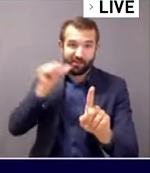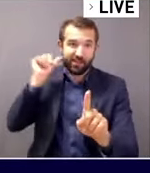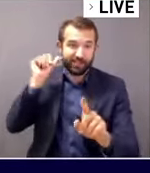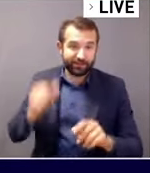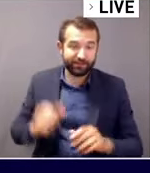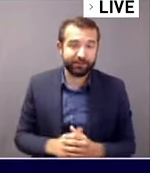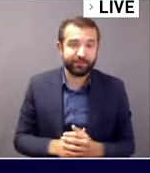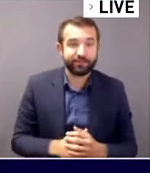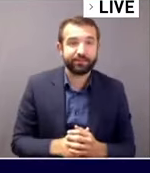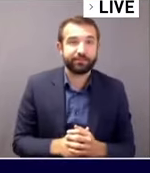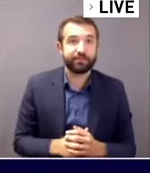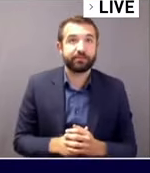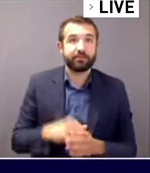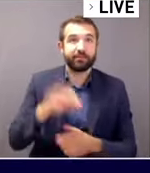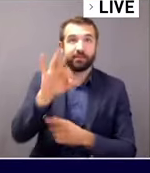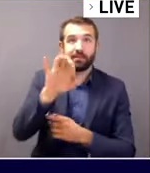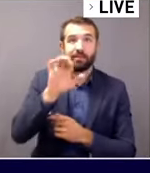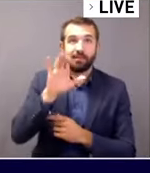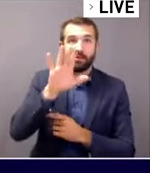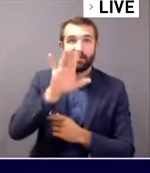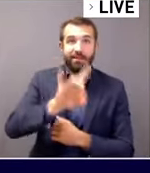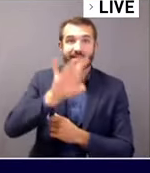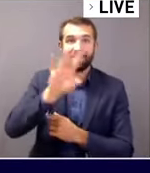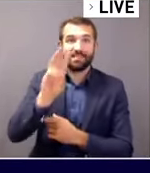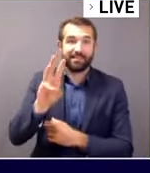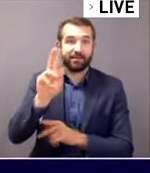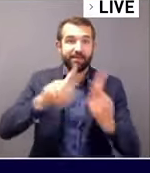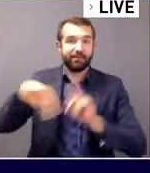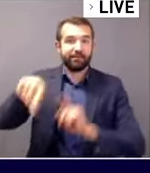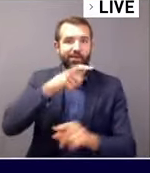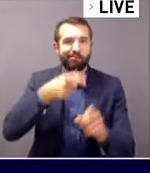are 986 healthcare workers.